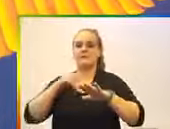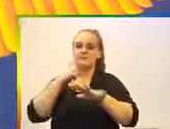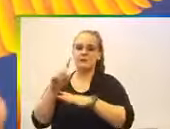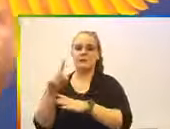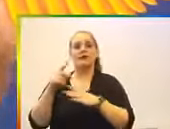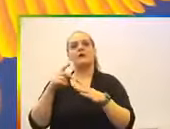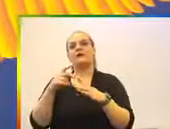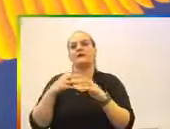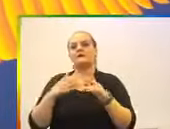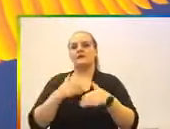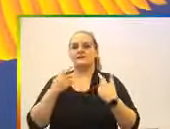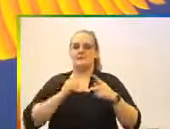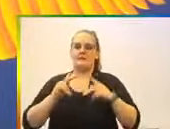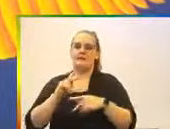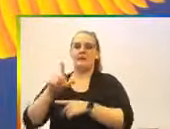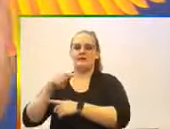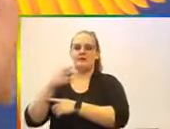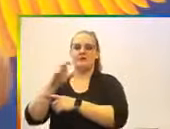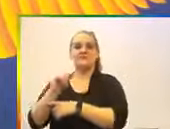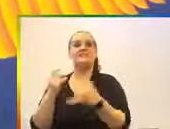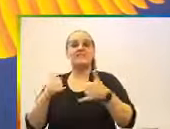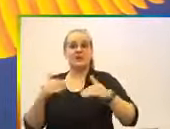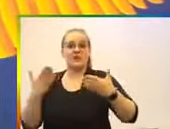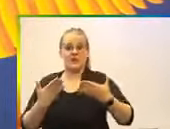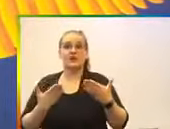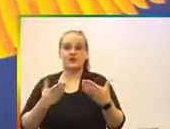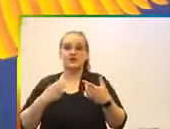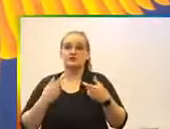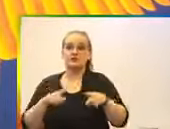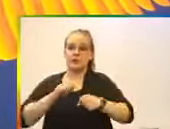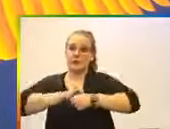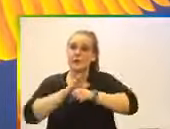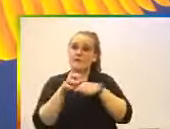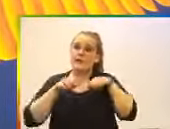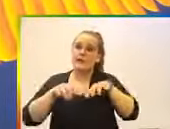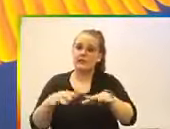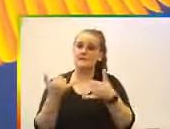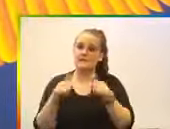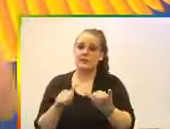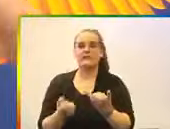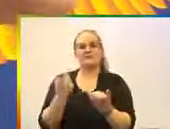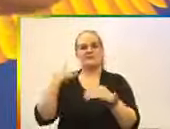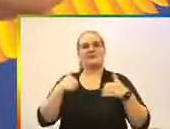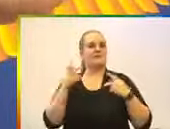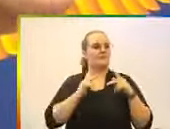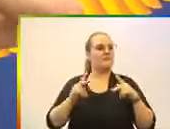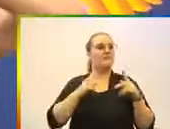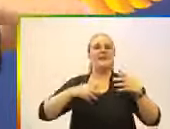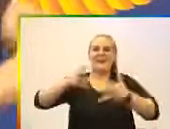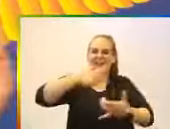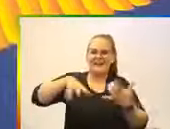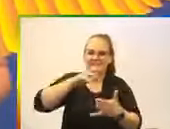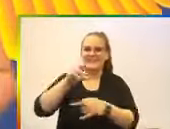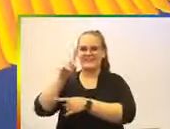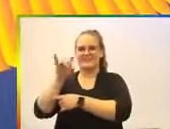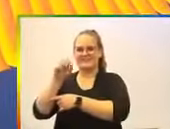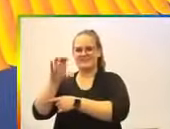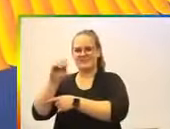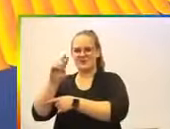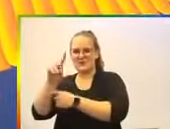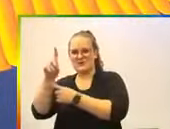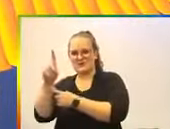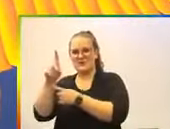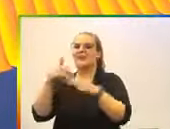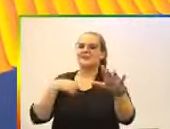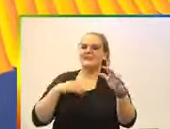even now, even during COVID. Right now, our young people are hanging out in the Discord server. Hi, friends.